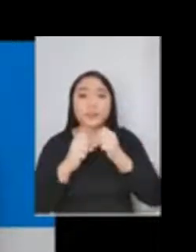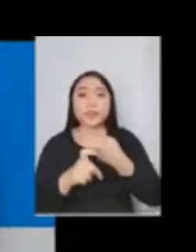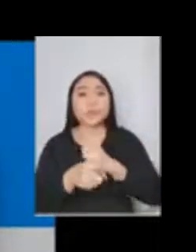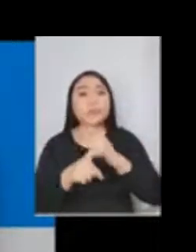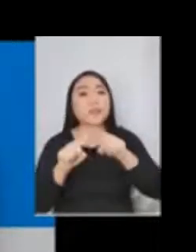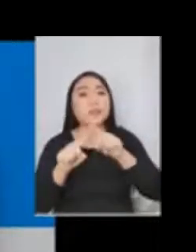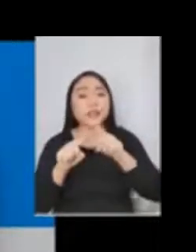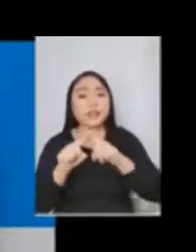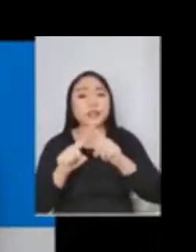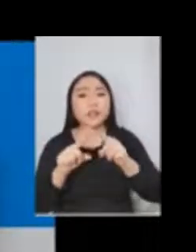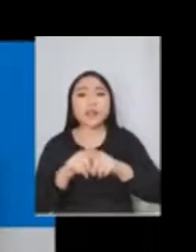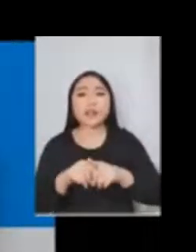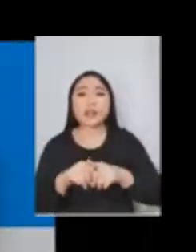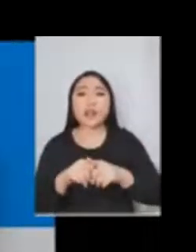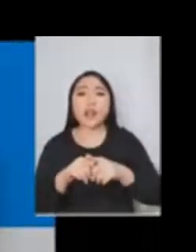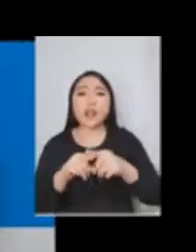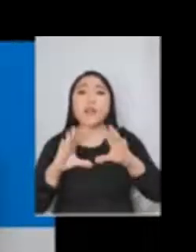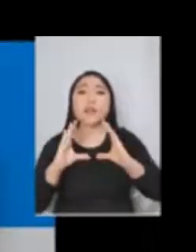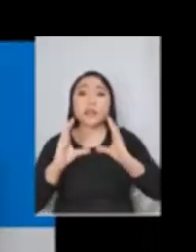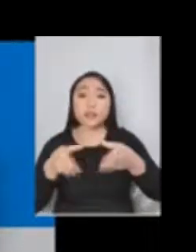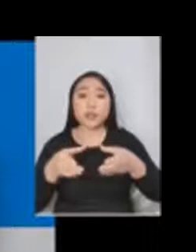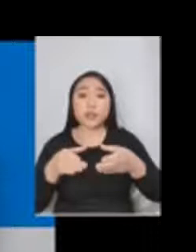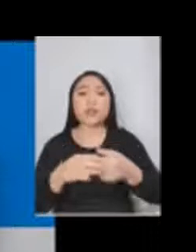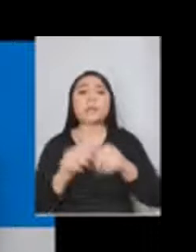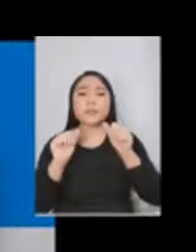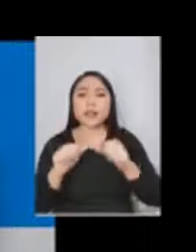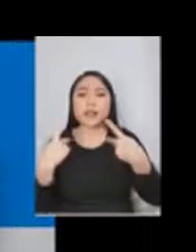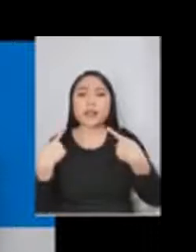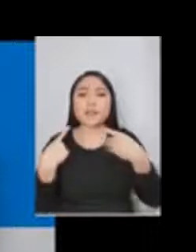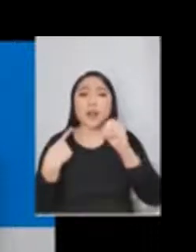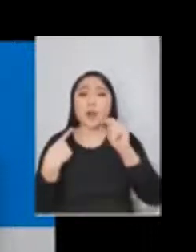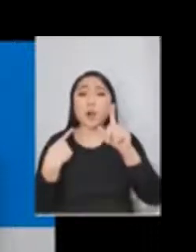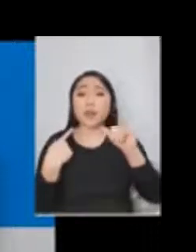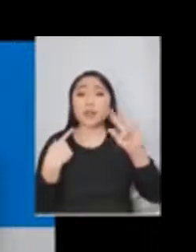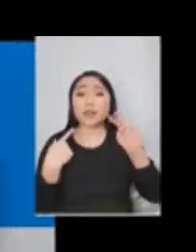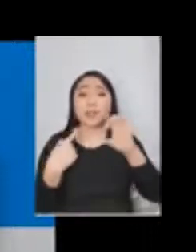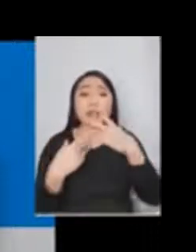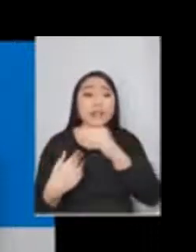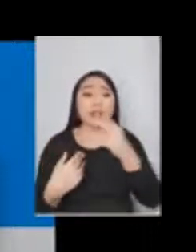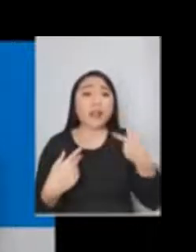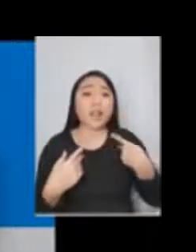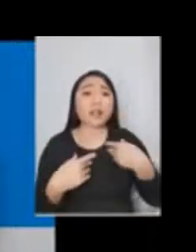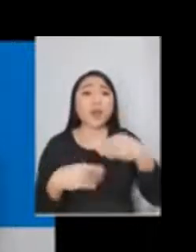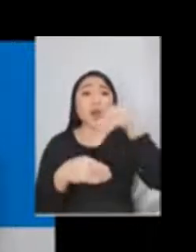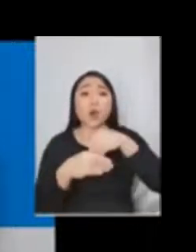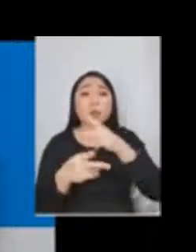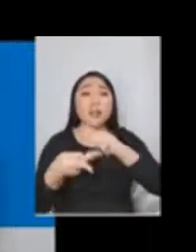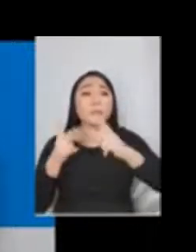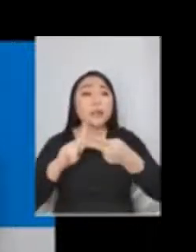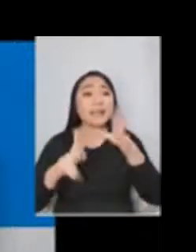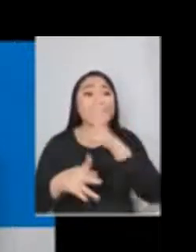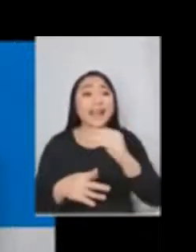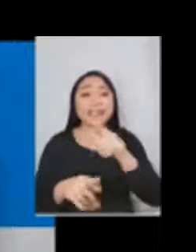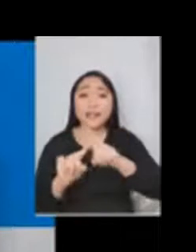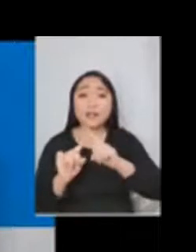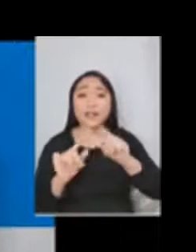na meron tayo ay yung Science School Facts, science videos for kids, educational videos for